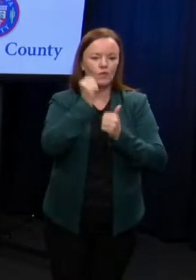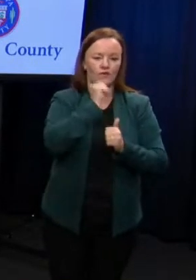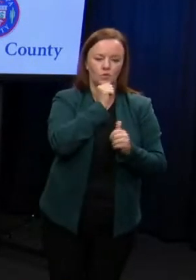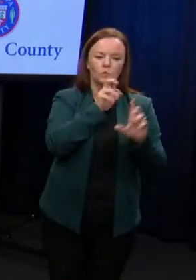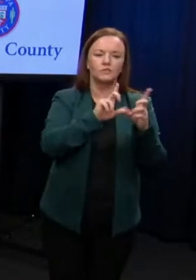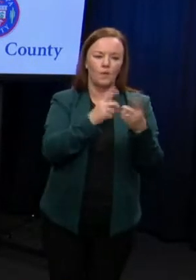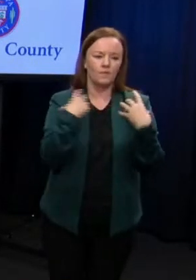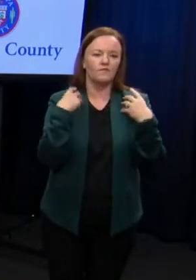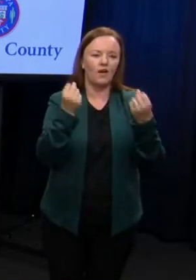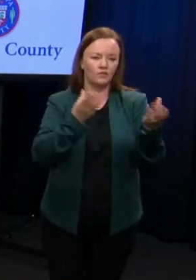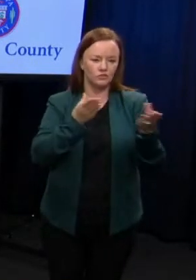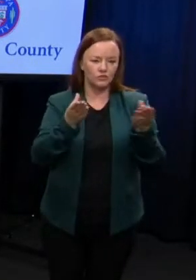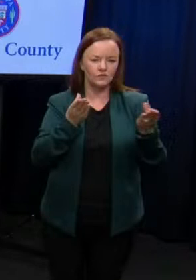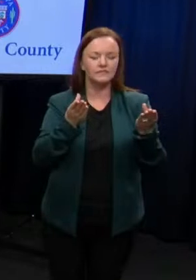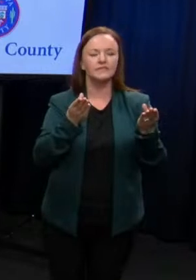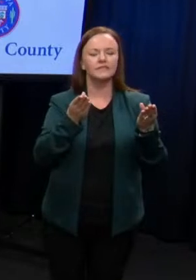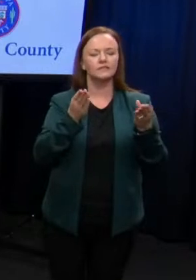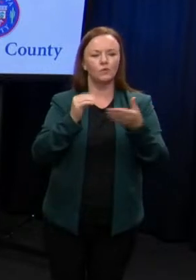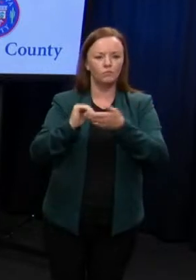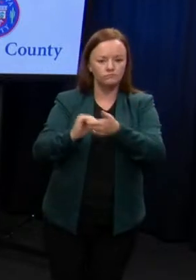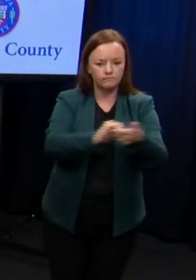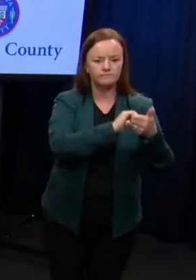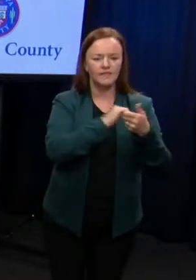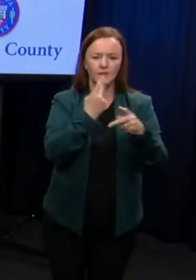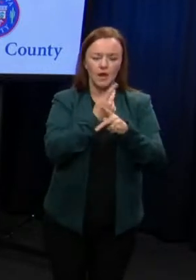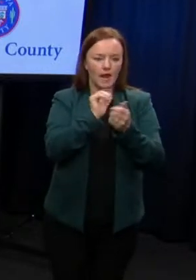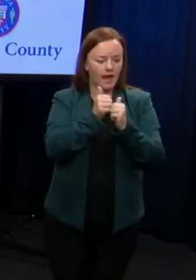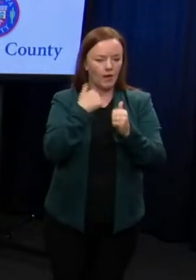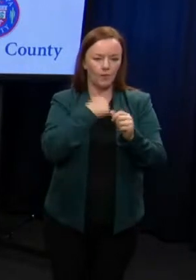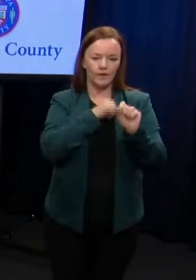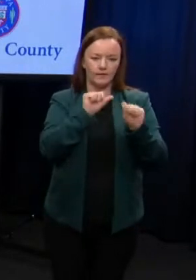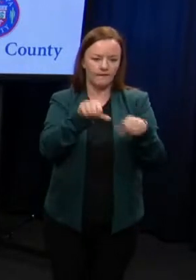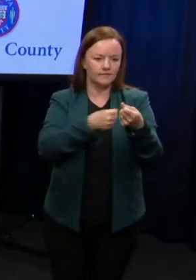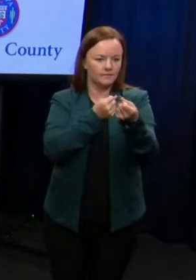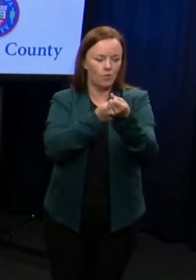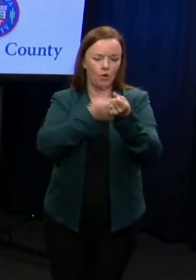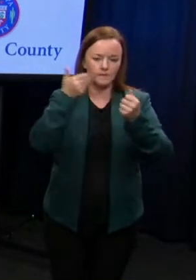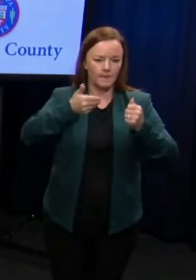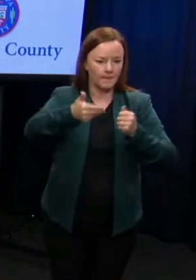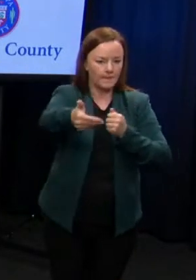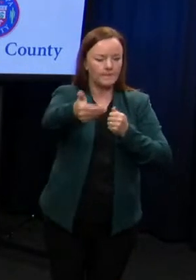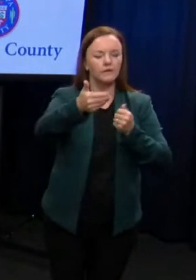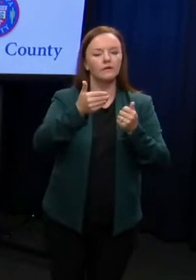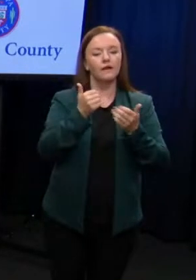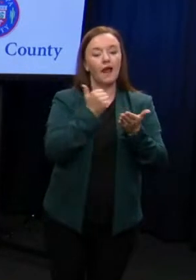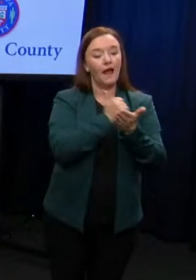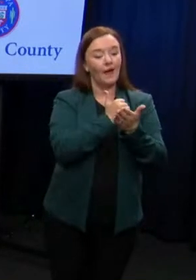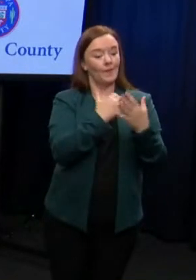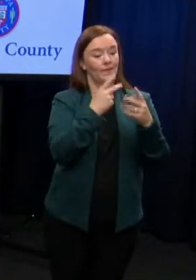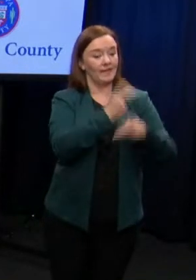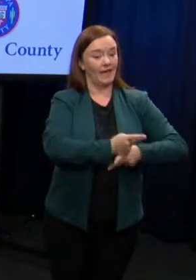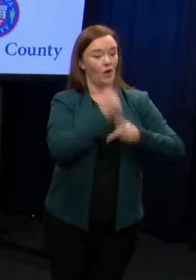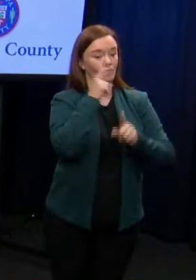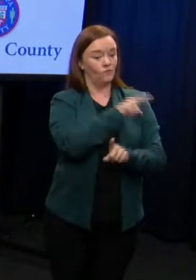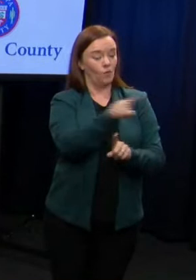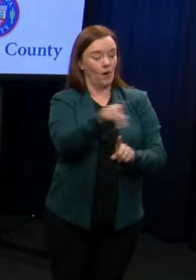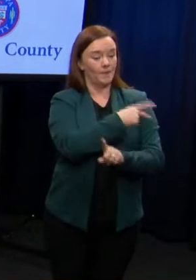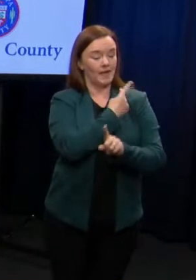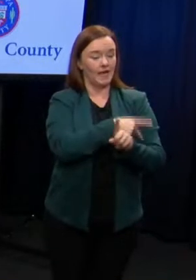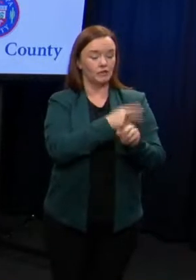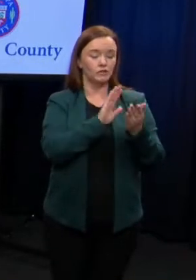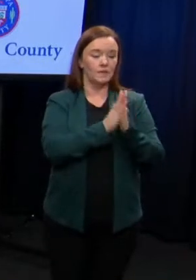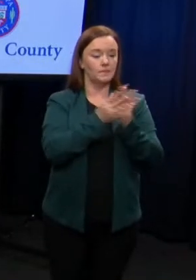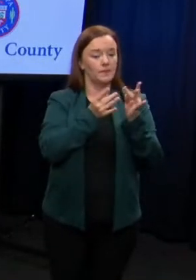Health Services to find out what we can do on a regular basis to streamline care and